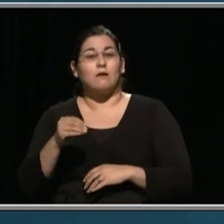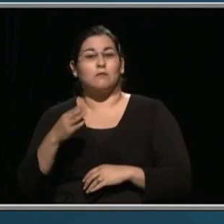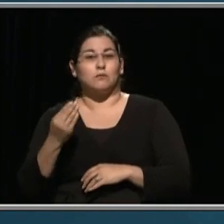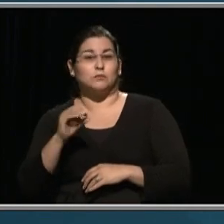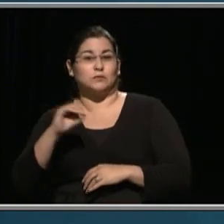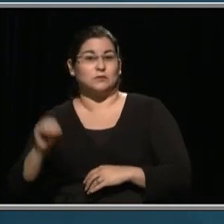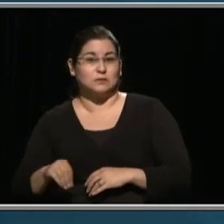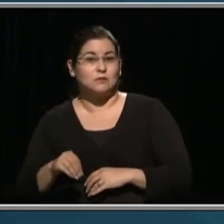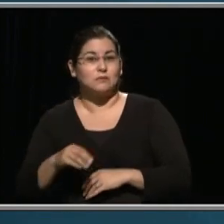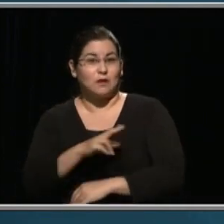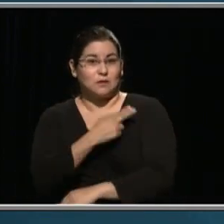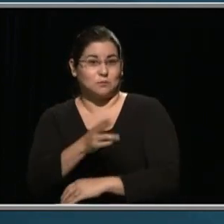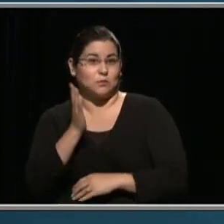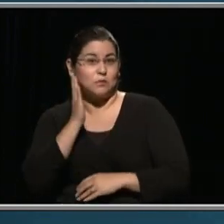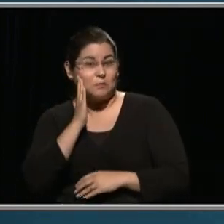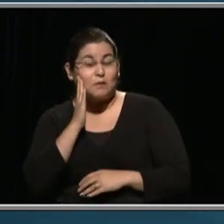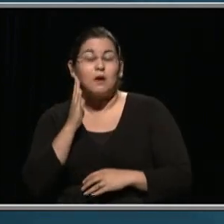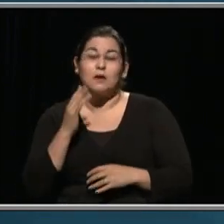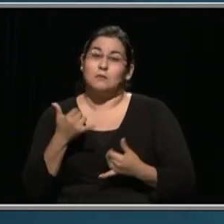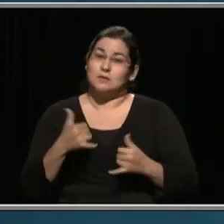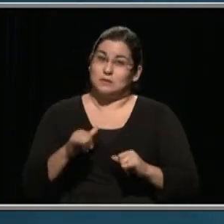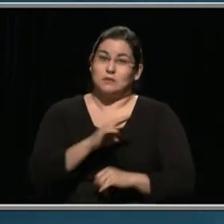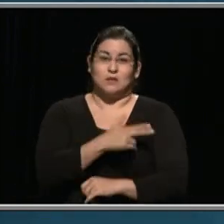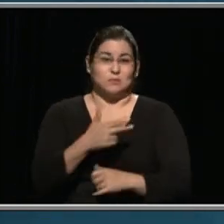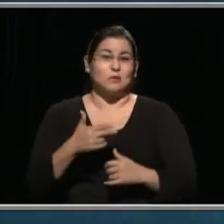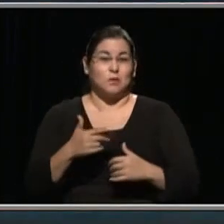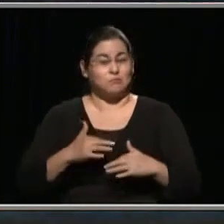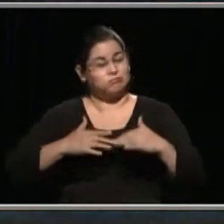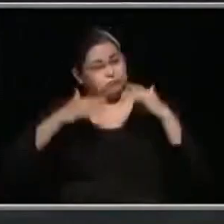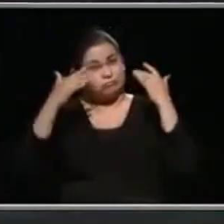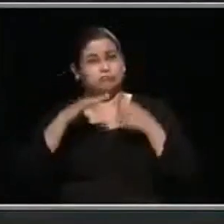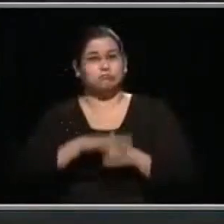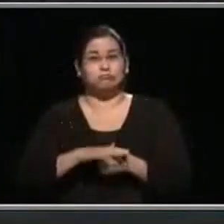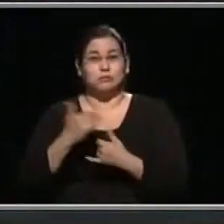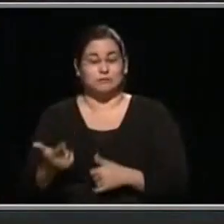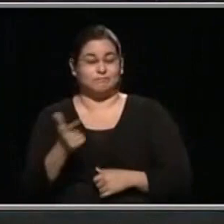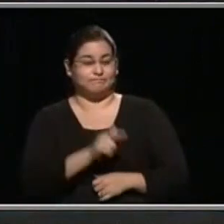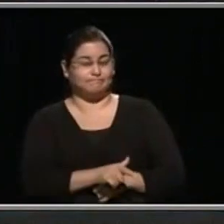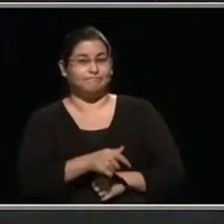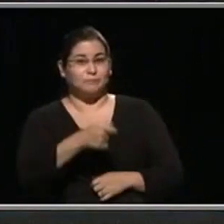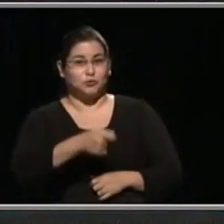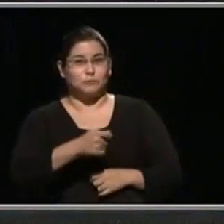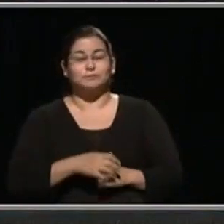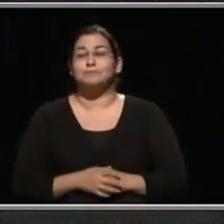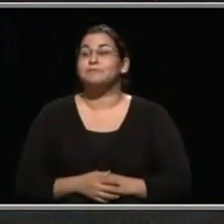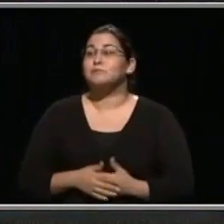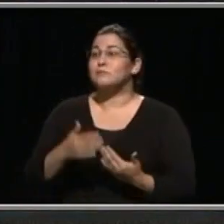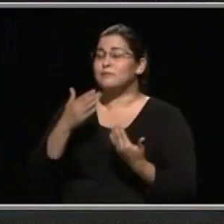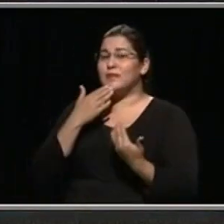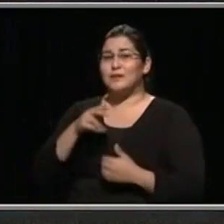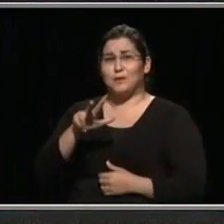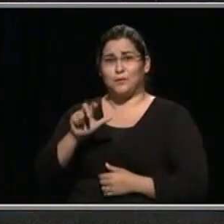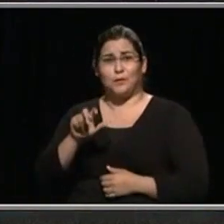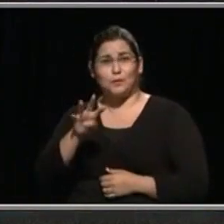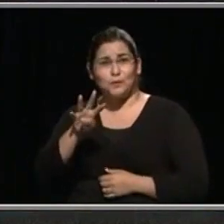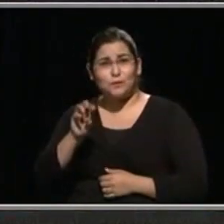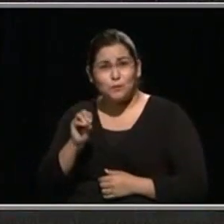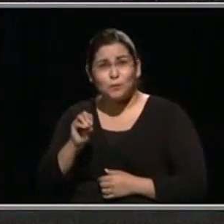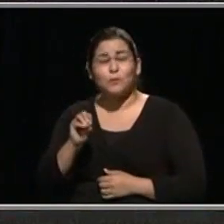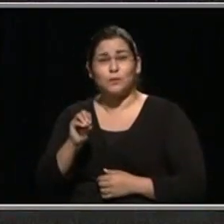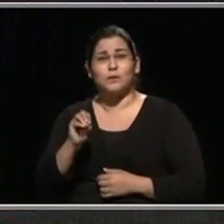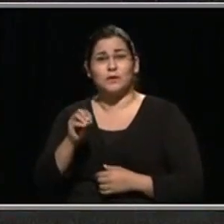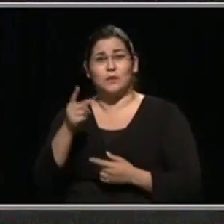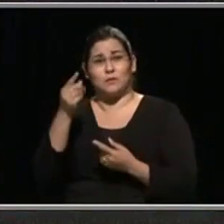hospital system remains under severe stress. Let me turn it over now to Judge Nelson Wolff. Yeah, thanks, Mayor. And the 340 that we're